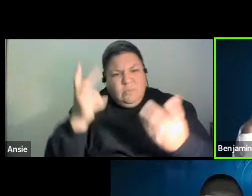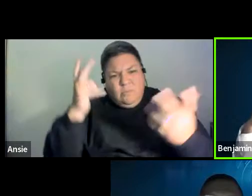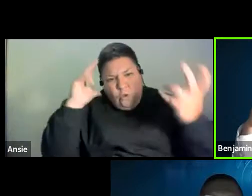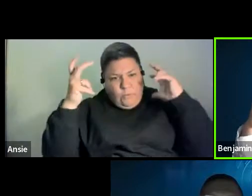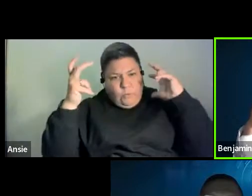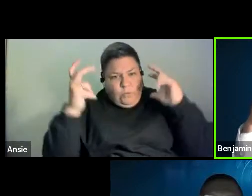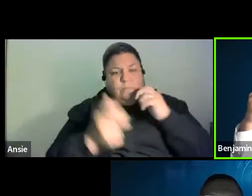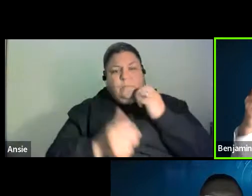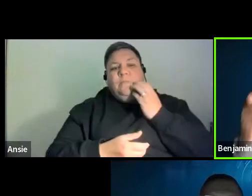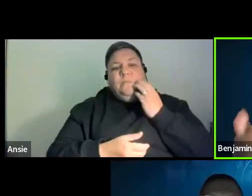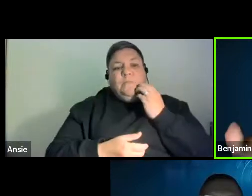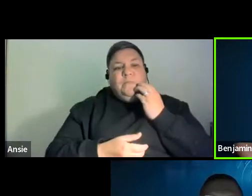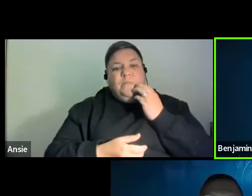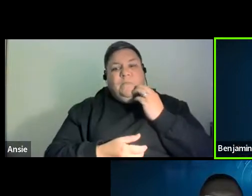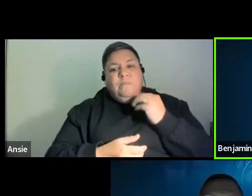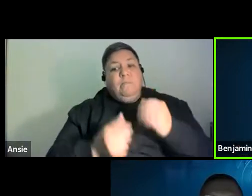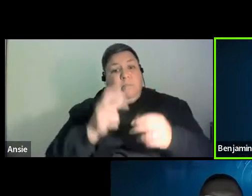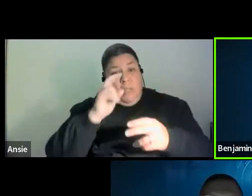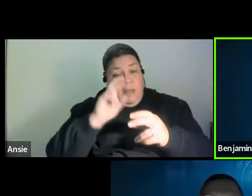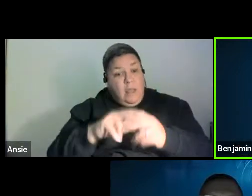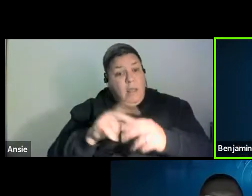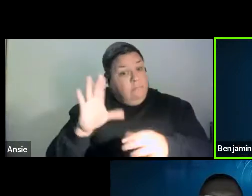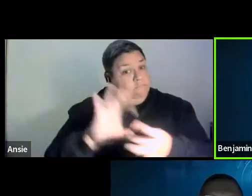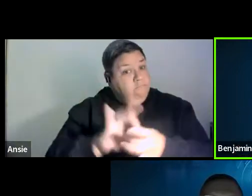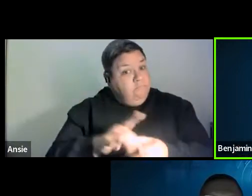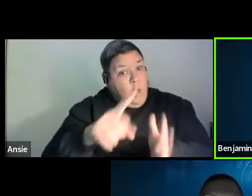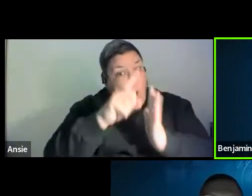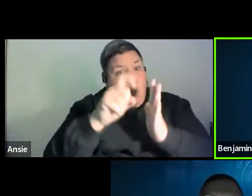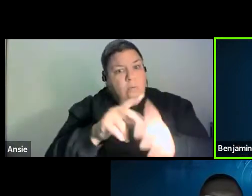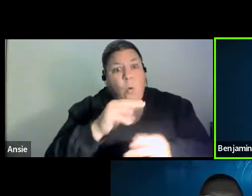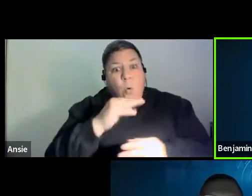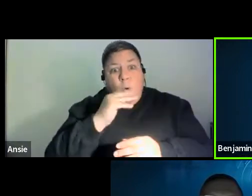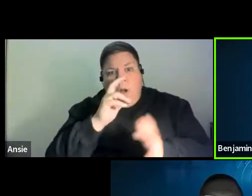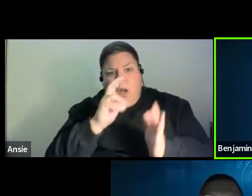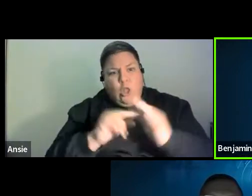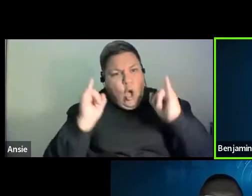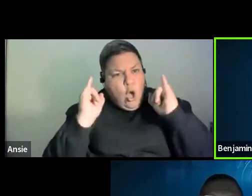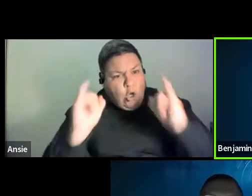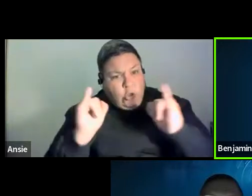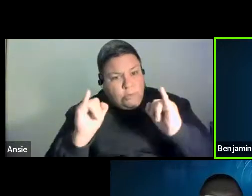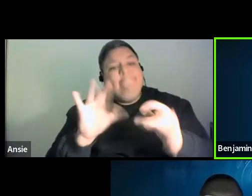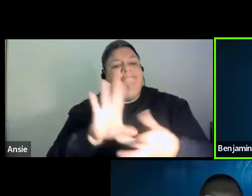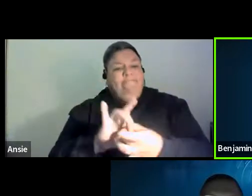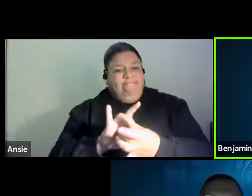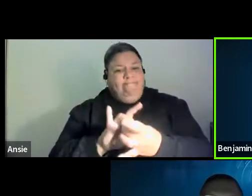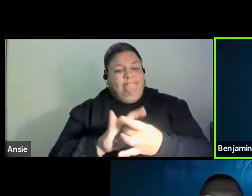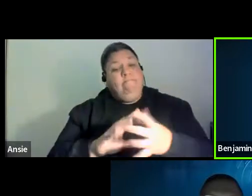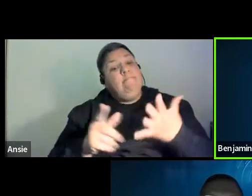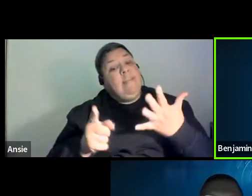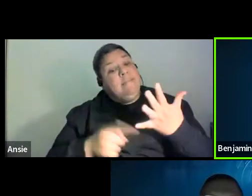getting to the queries that does need urgent attention. Fifthly,